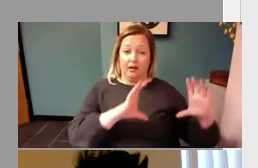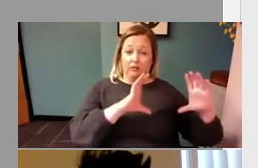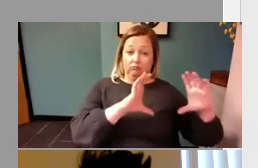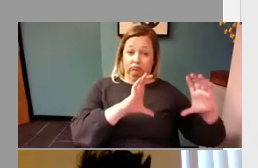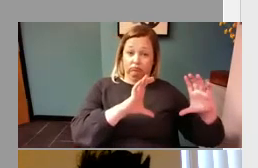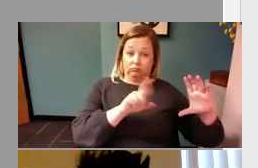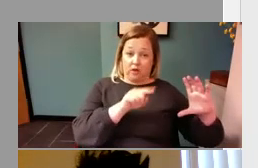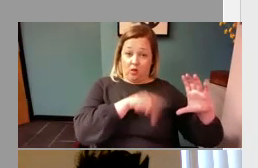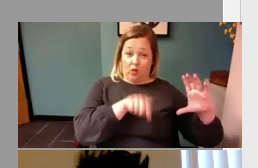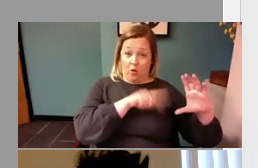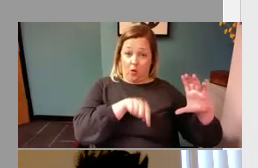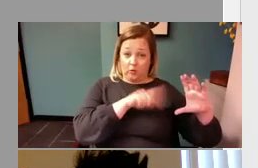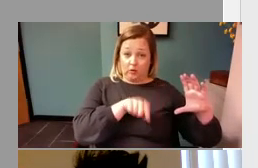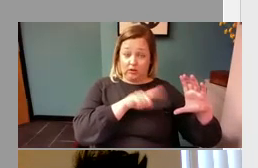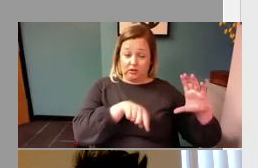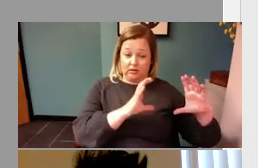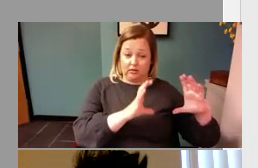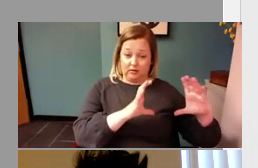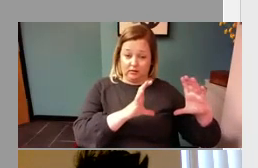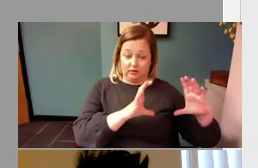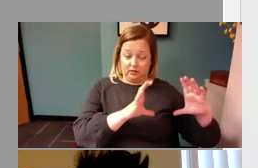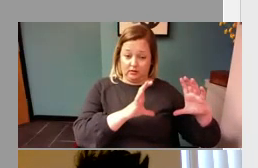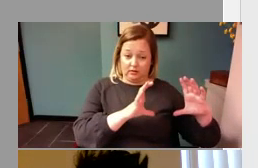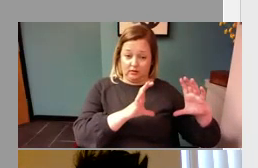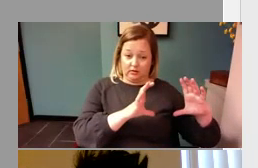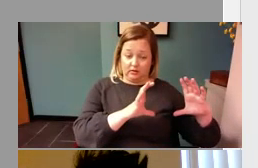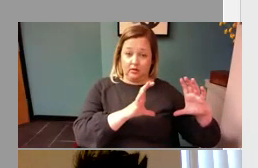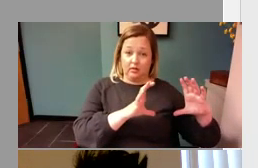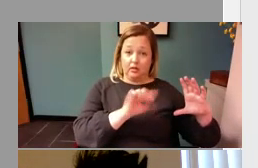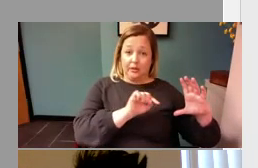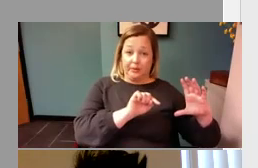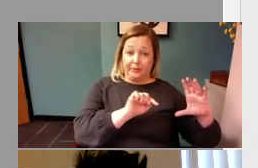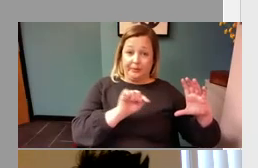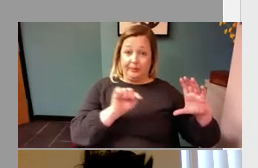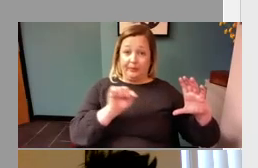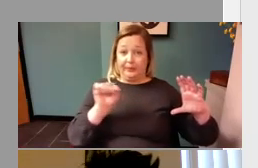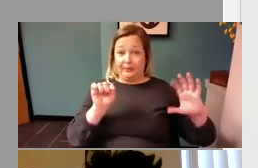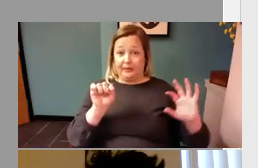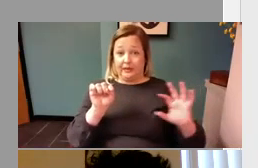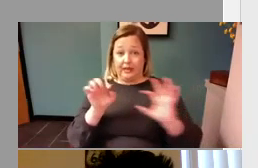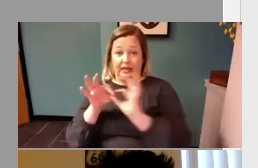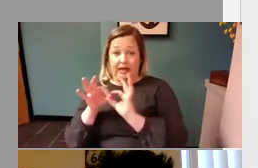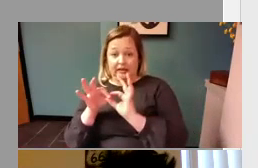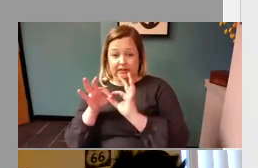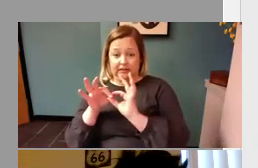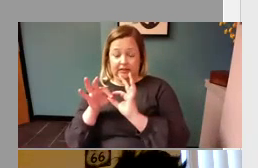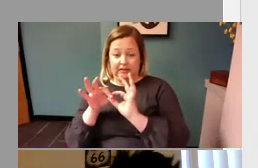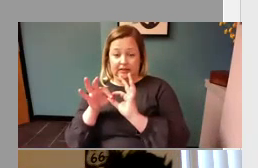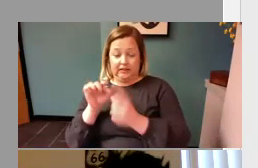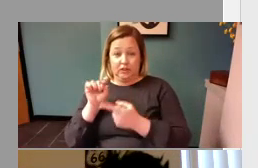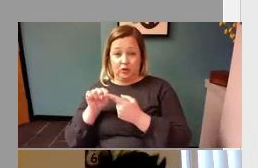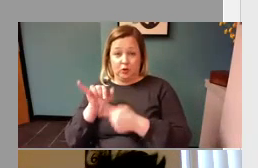discovered starts from this point onwards and then grows towards this particular vertex as